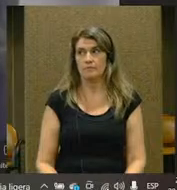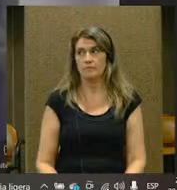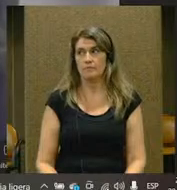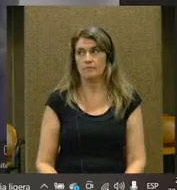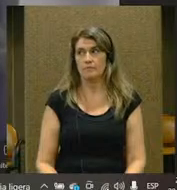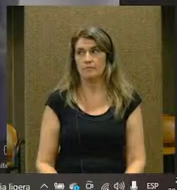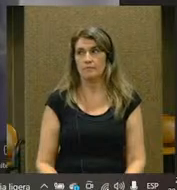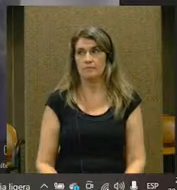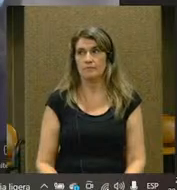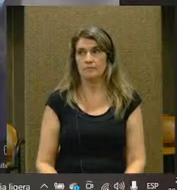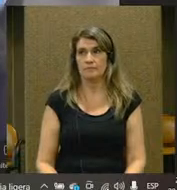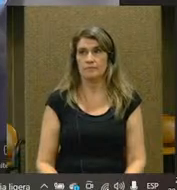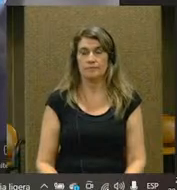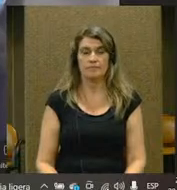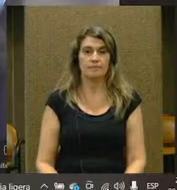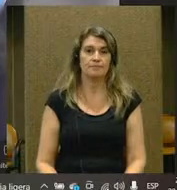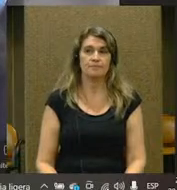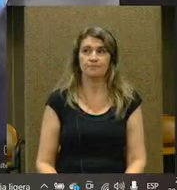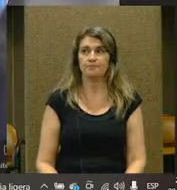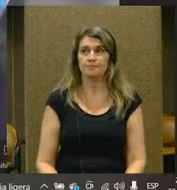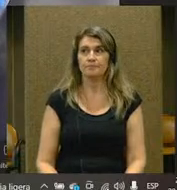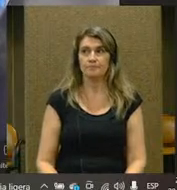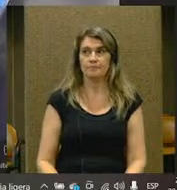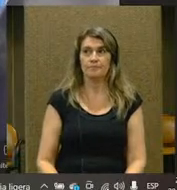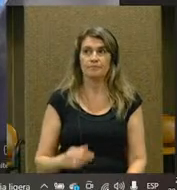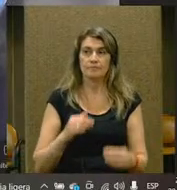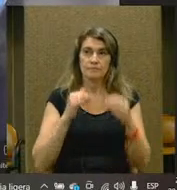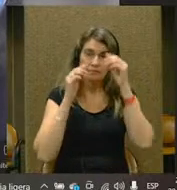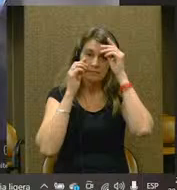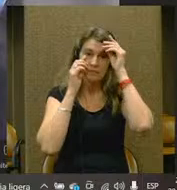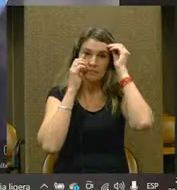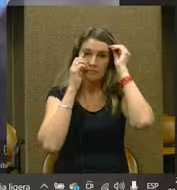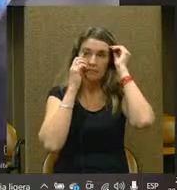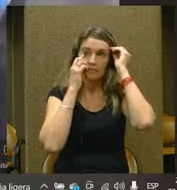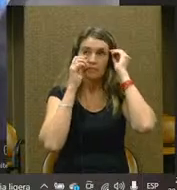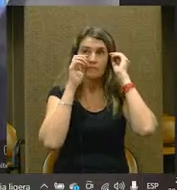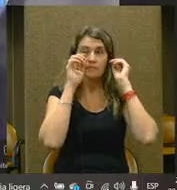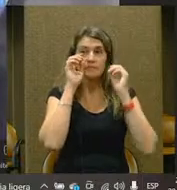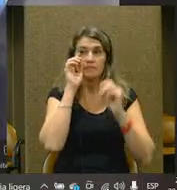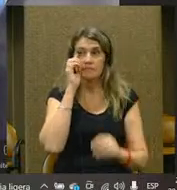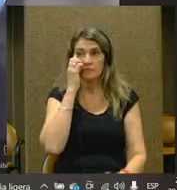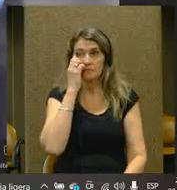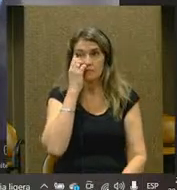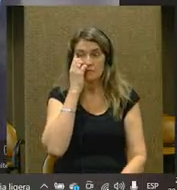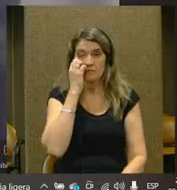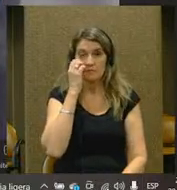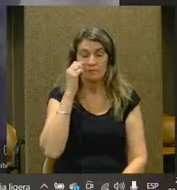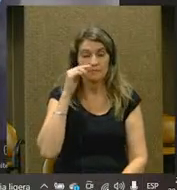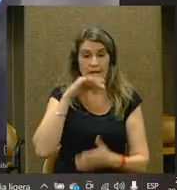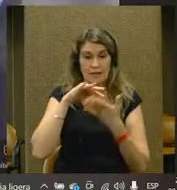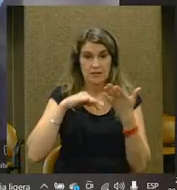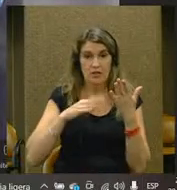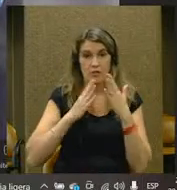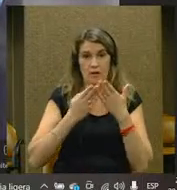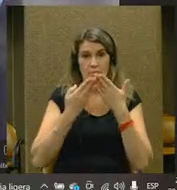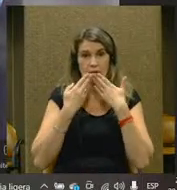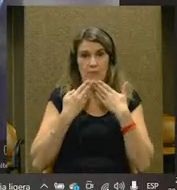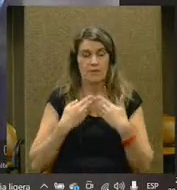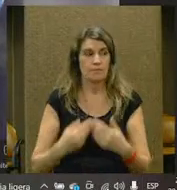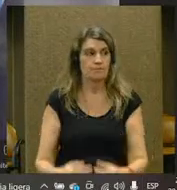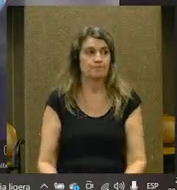Okay. I'm going to translate from Spanish. One was about the treatment